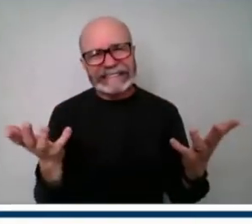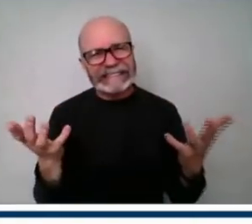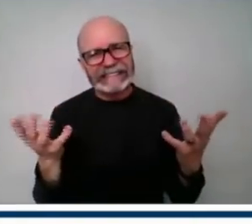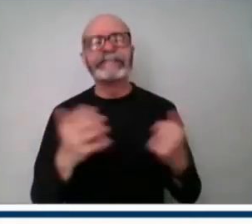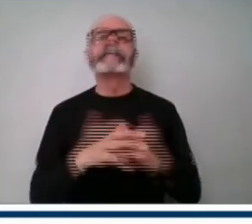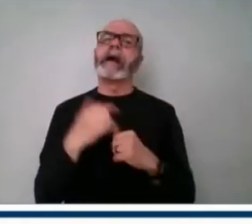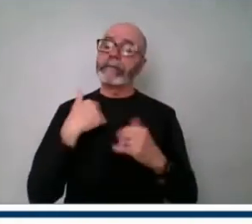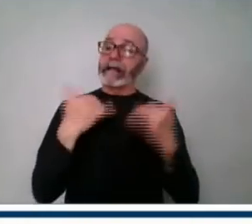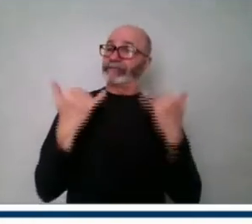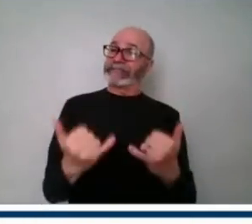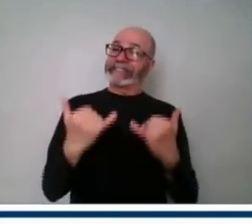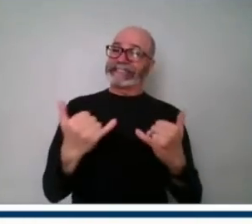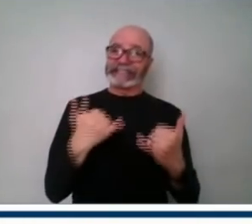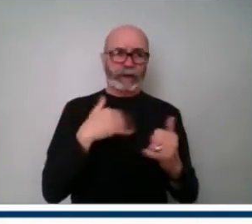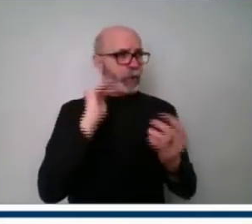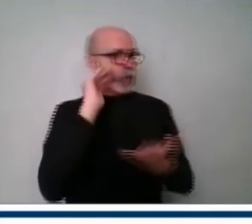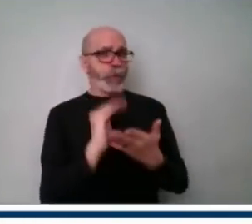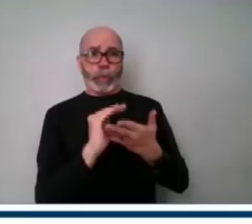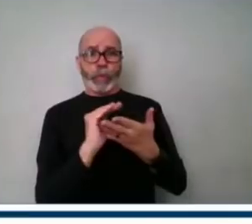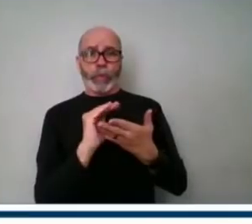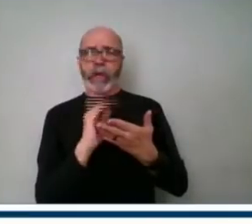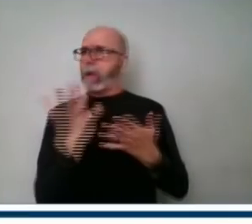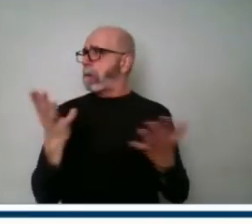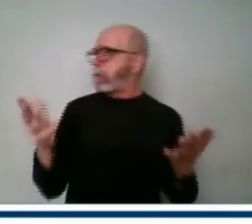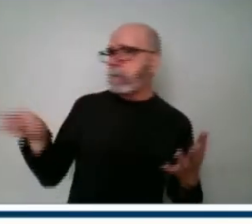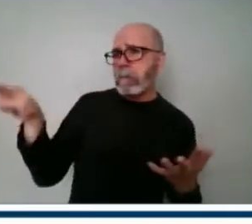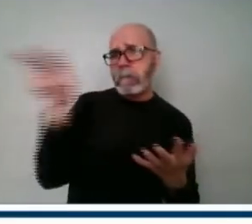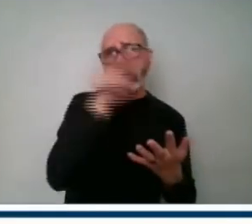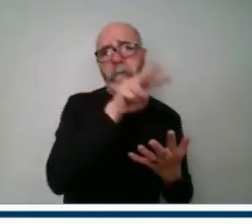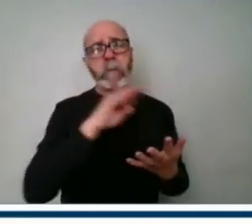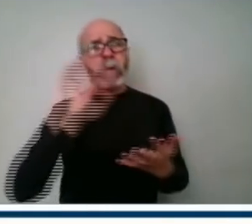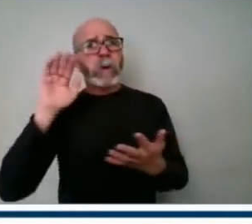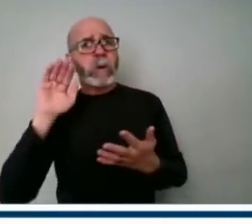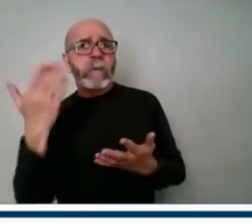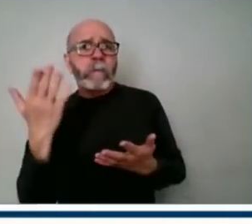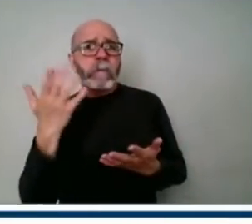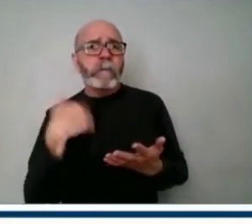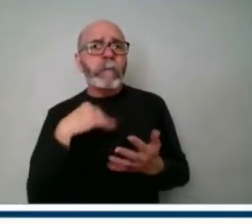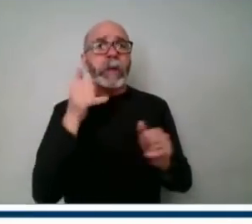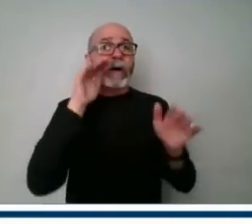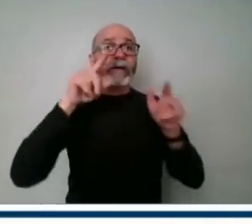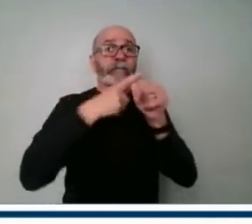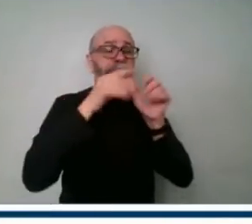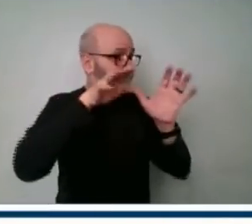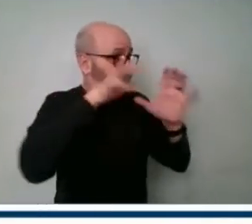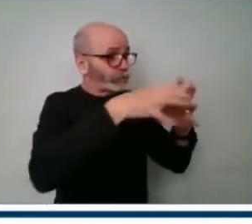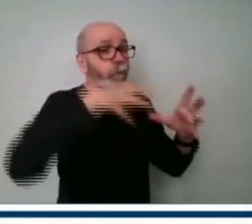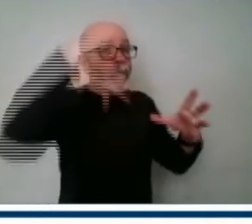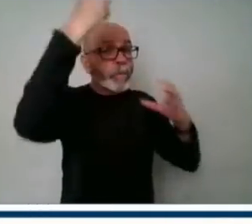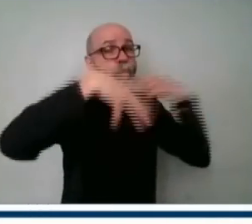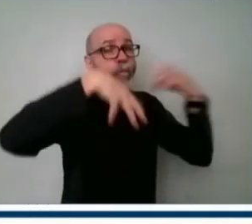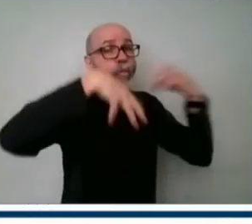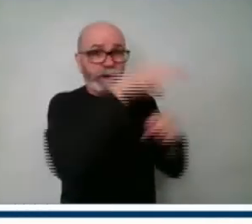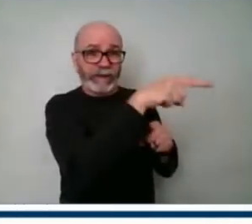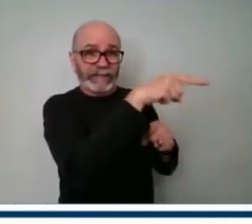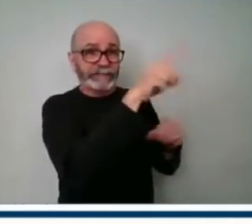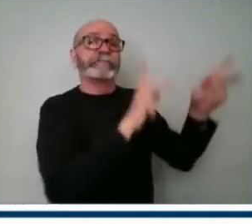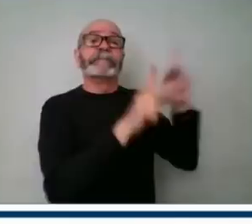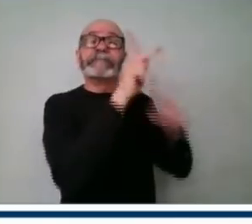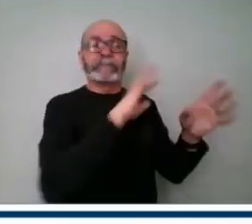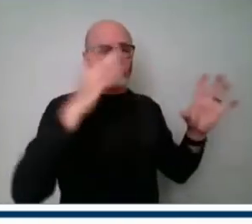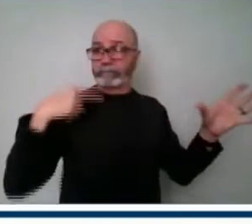been put at any substantive risk by us following an age-based approach. If our epidemiology somehow changes, we